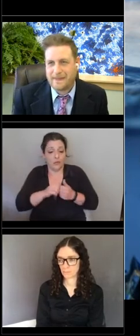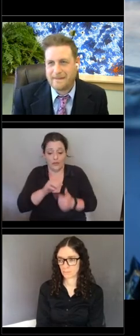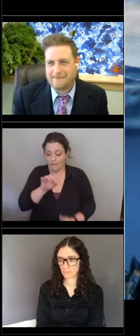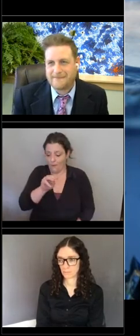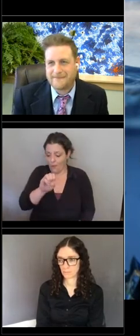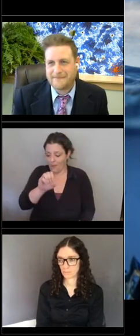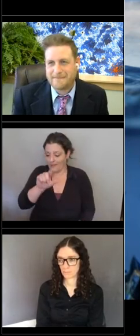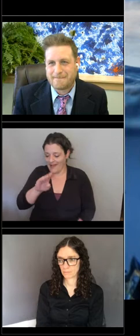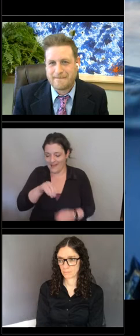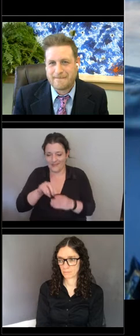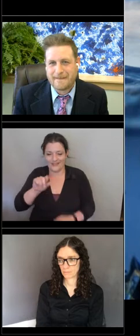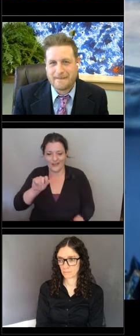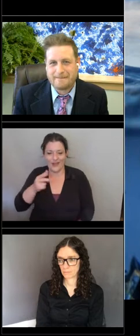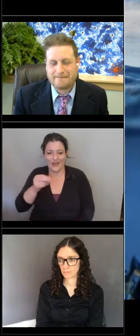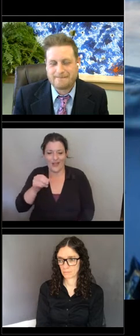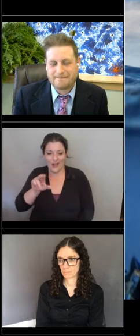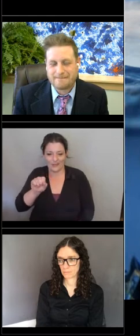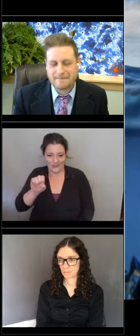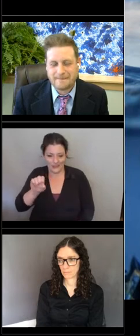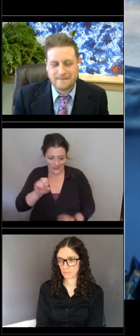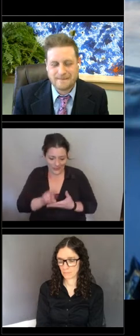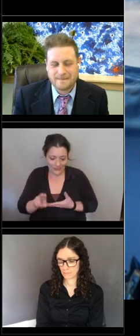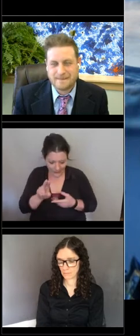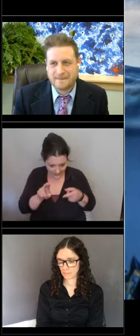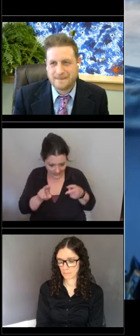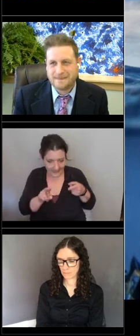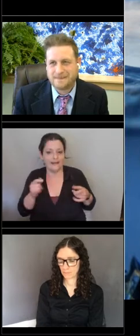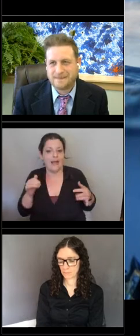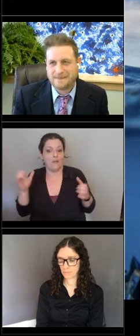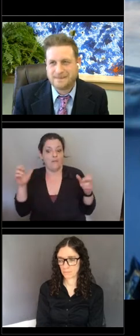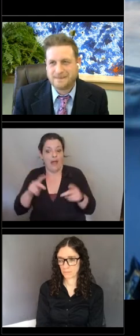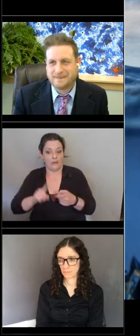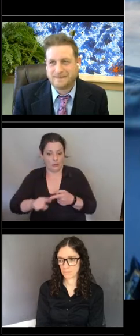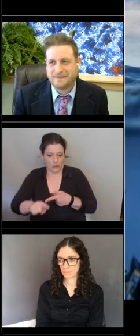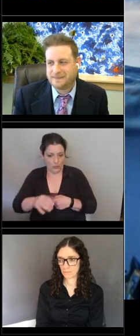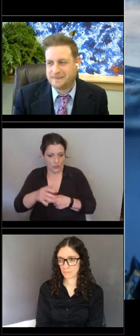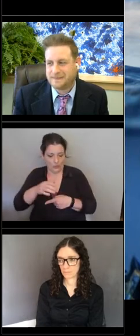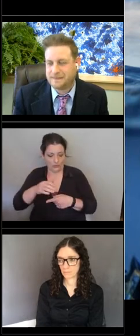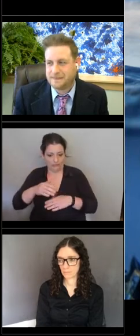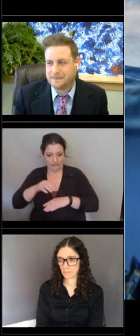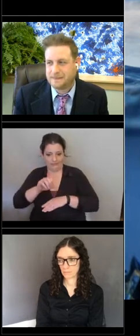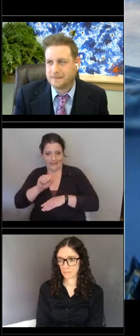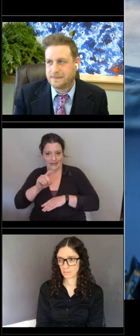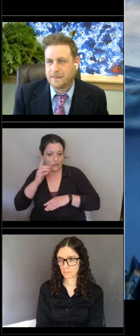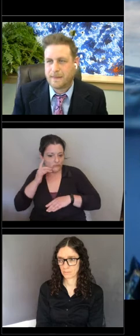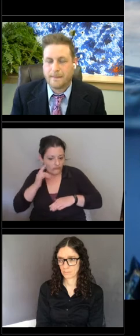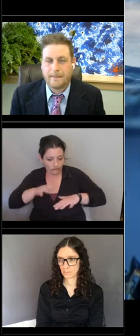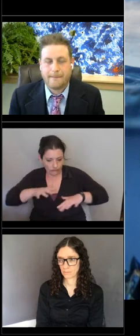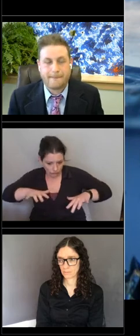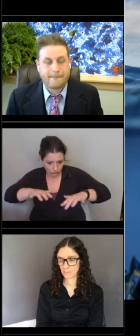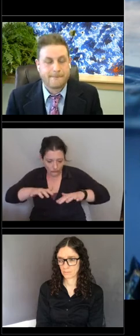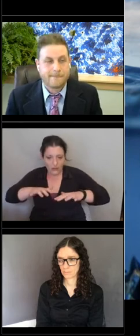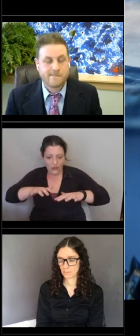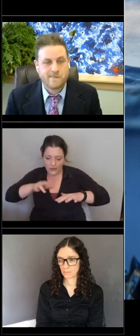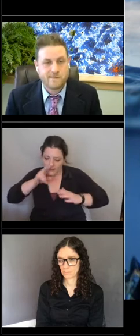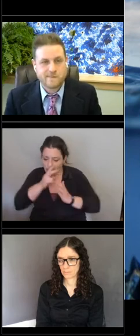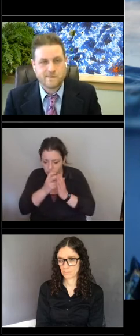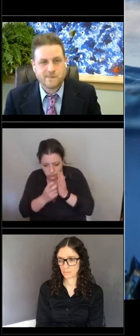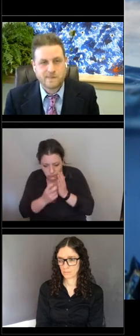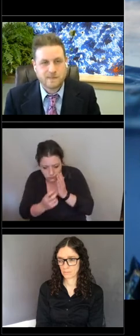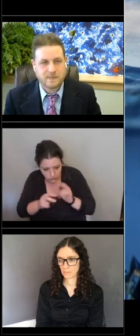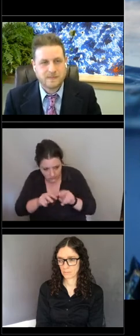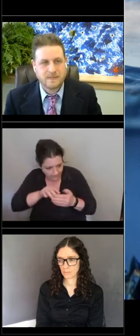the ocean. He has been delving deep into the world of marine protected areas and the actions that they are taking